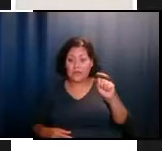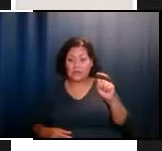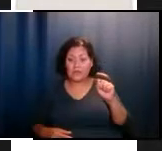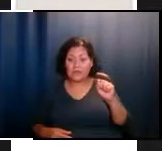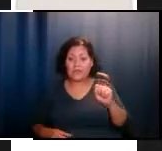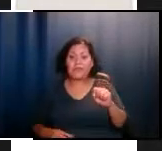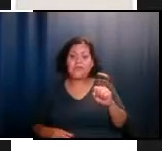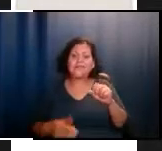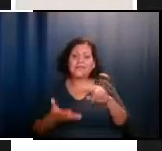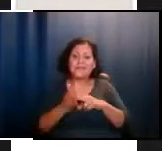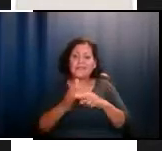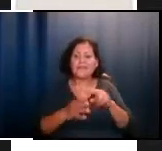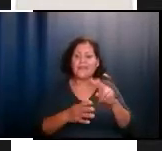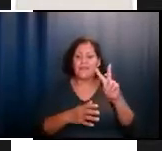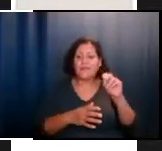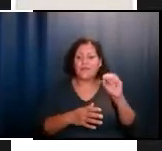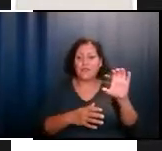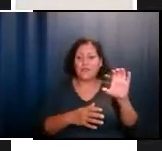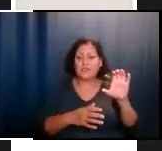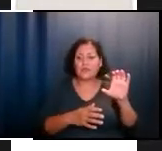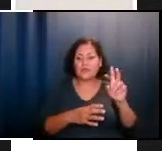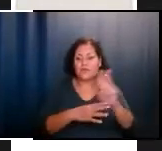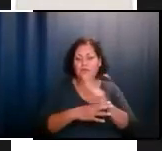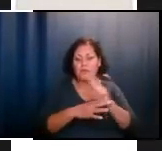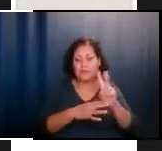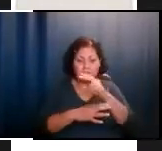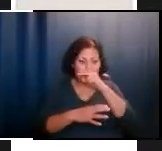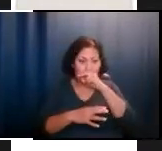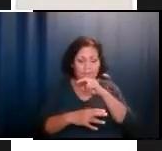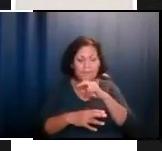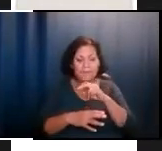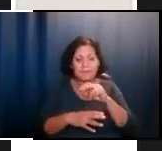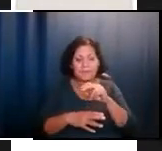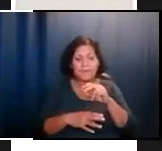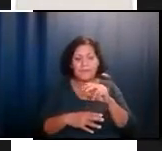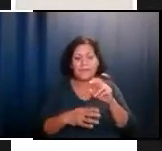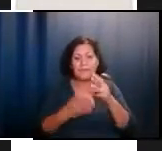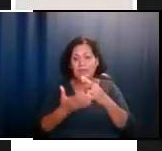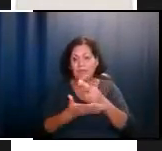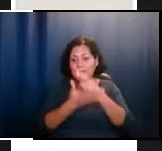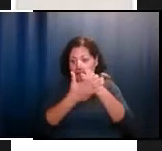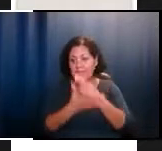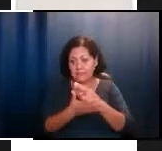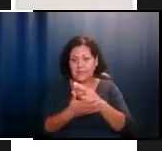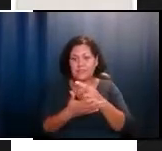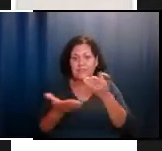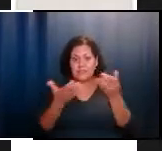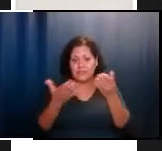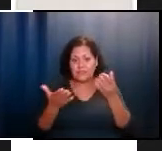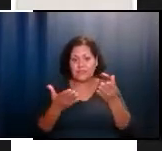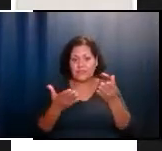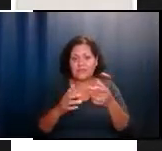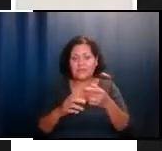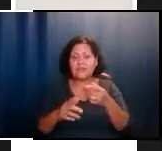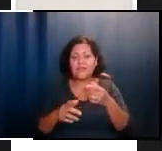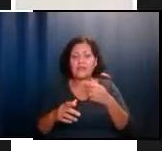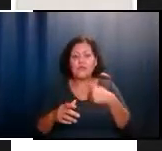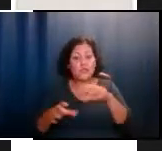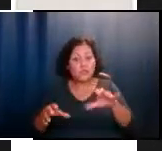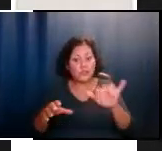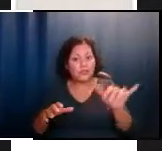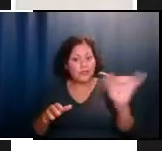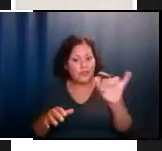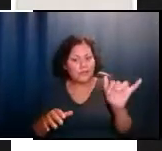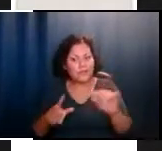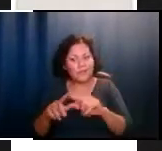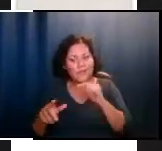Vocational Rehabilitation Services from the Texas Workforce Commission. We do that as well, but we don't have to or need to.